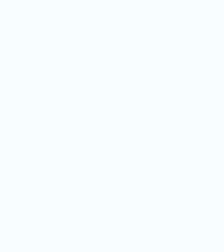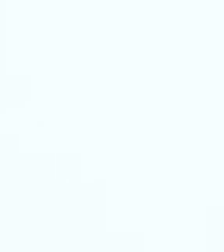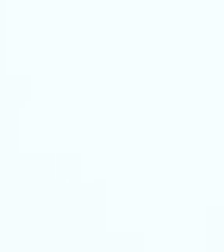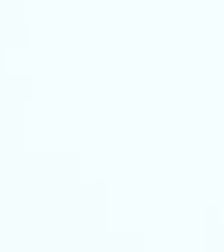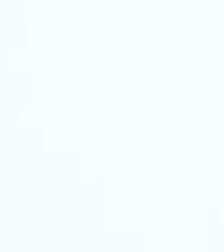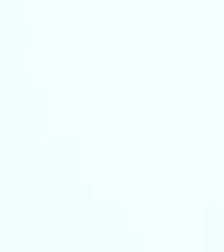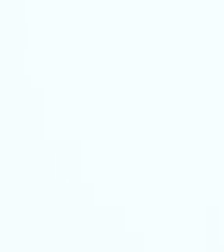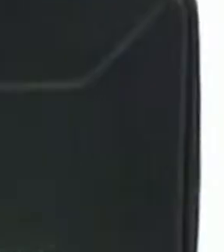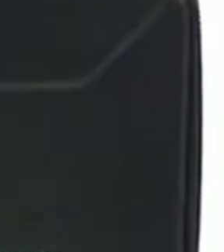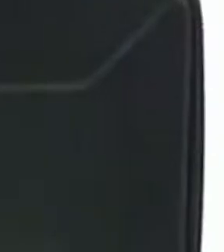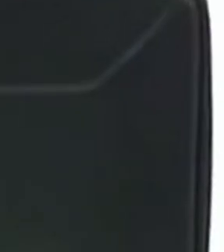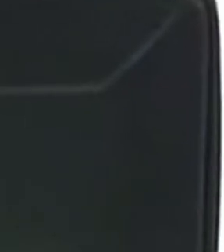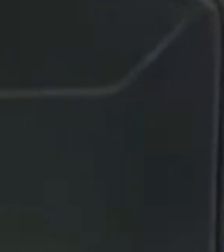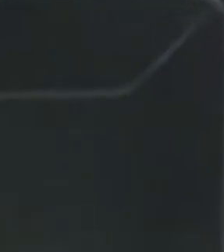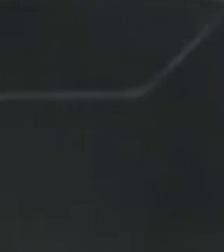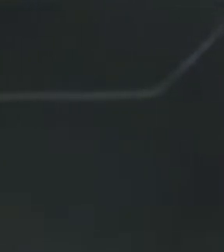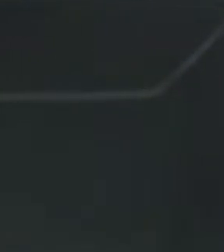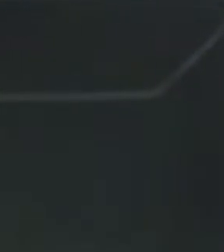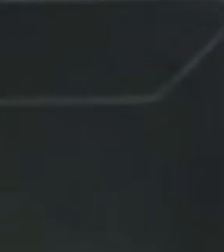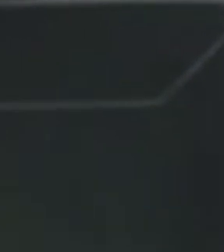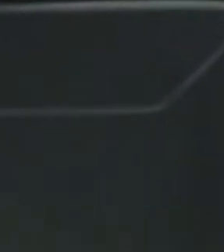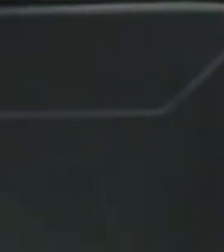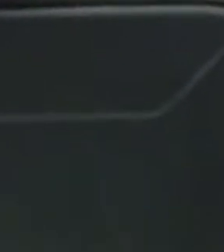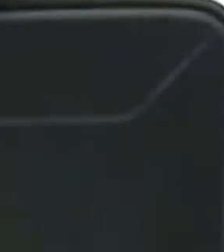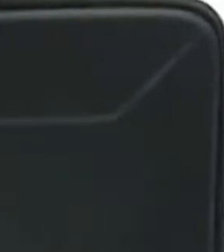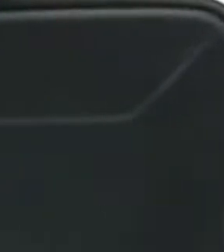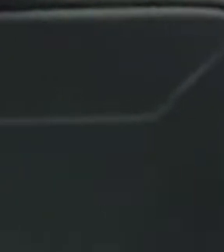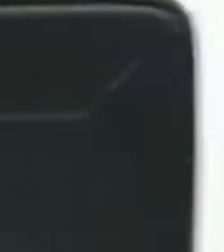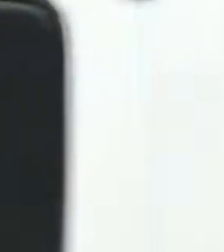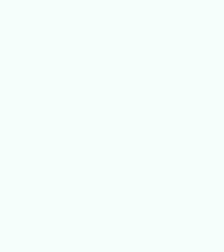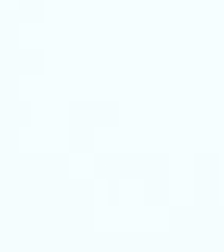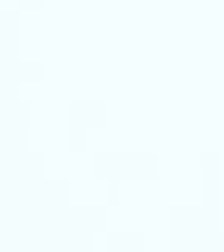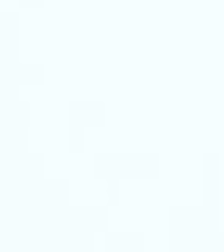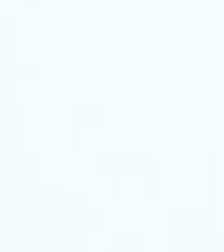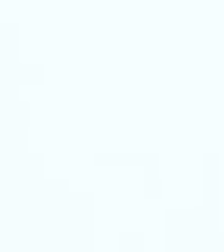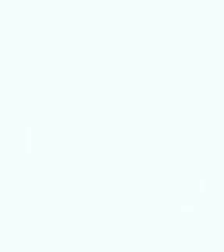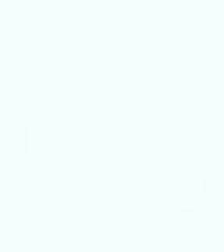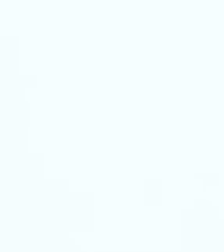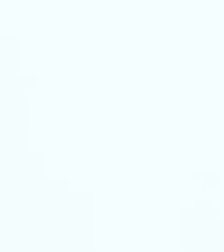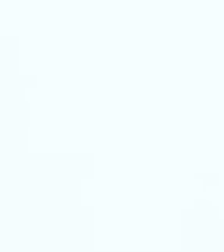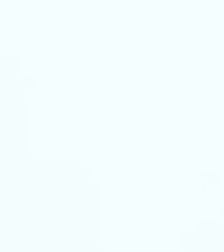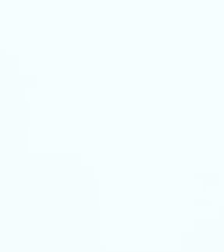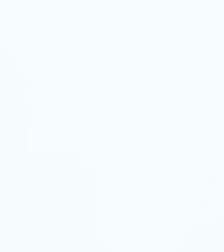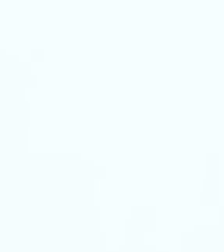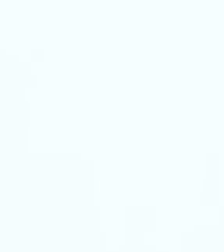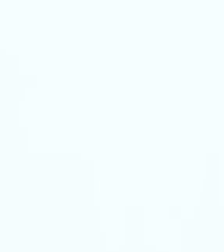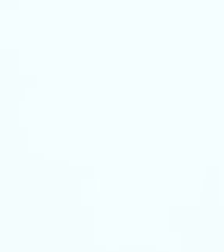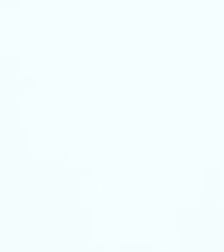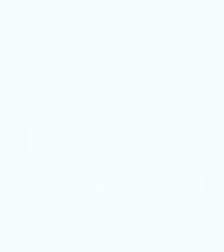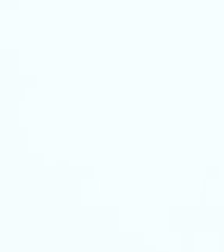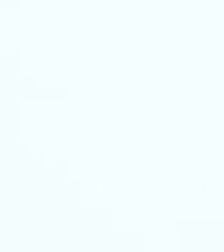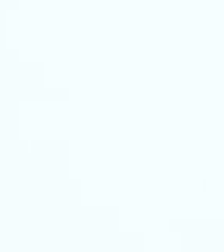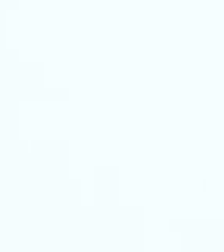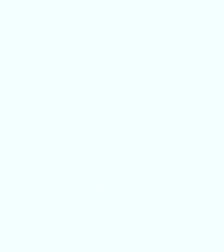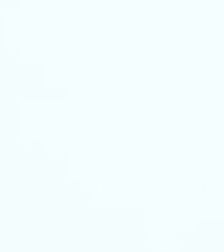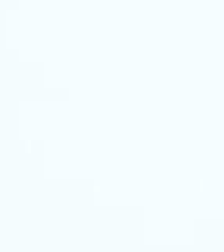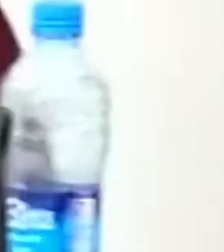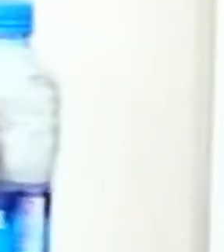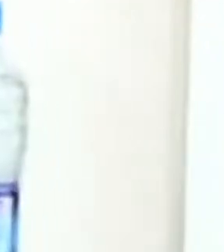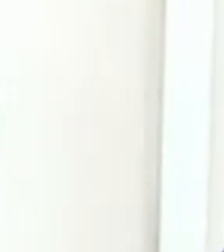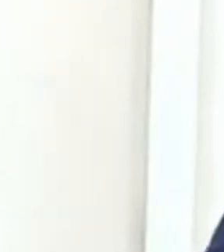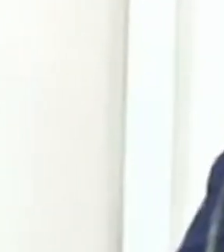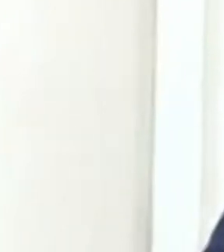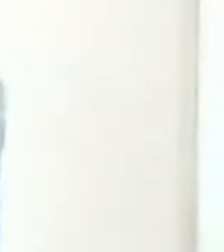Good morning. My name is Cletus Musamvu from the Parliamentary Budget Office. Thank you. Thank you, Chair. Morning, witnesses. My